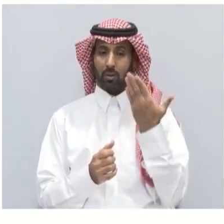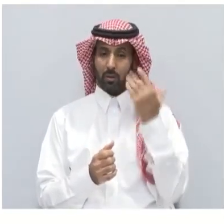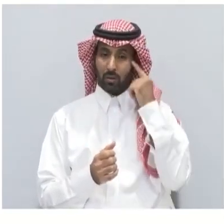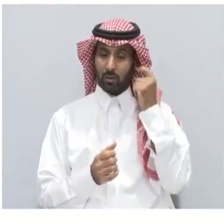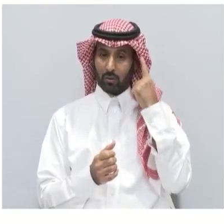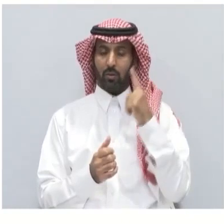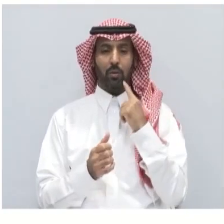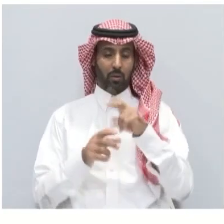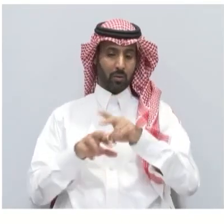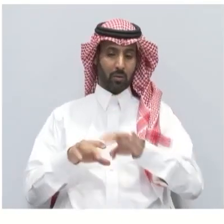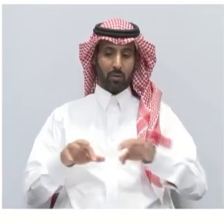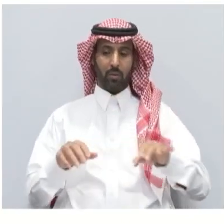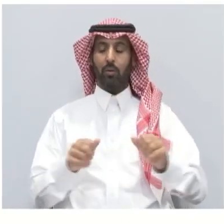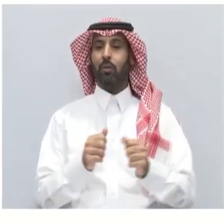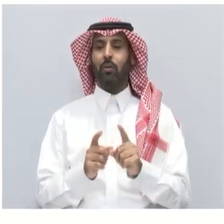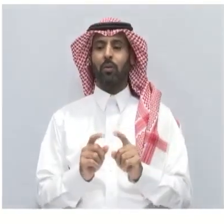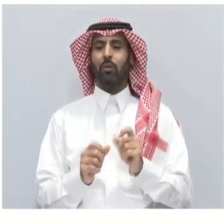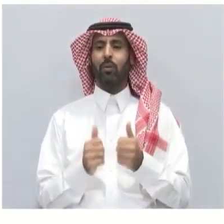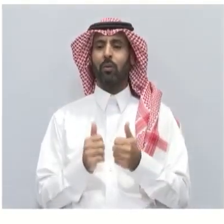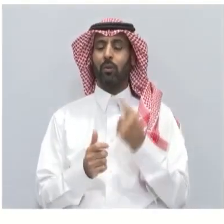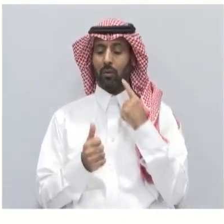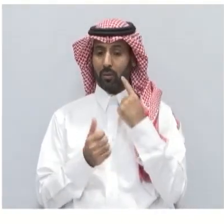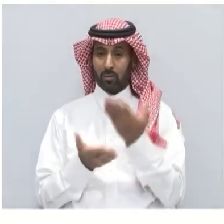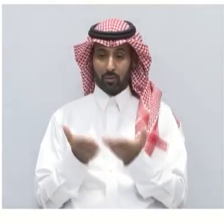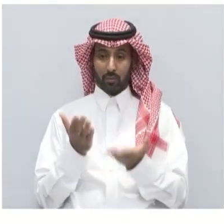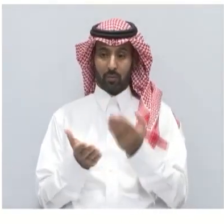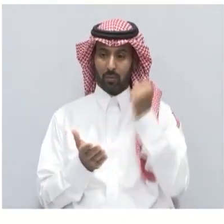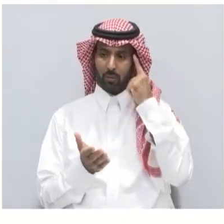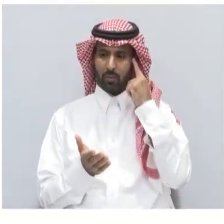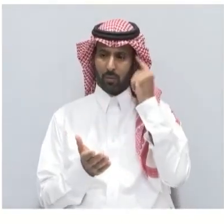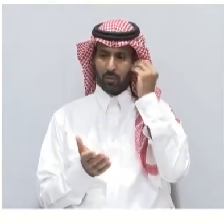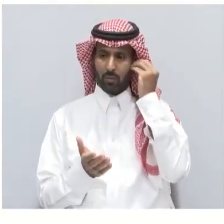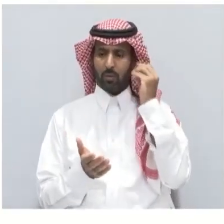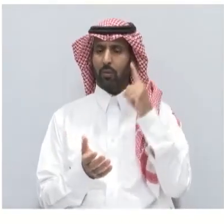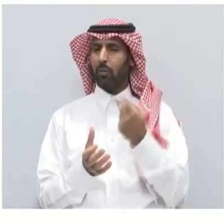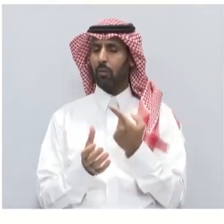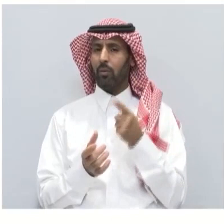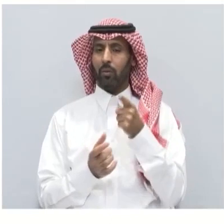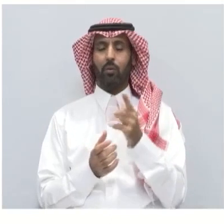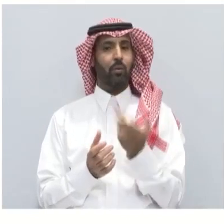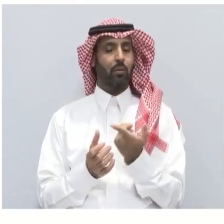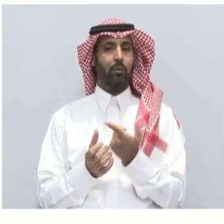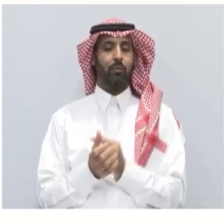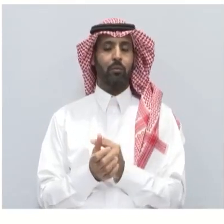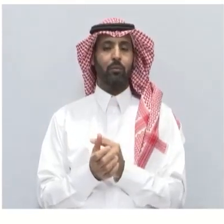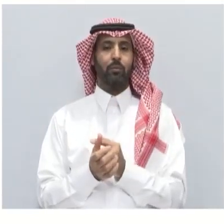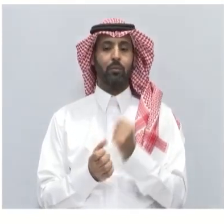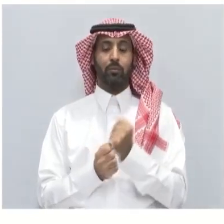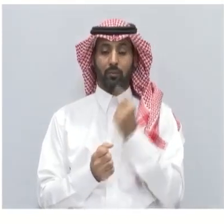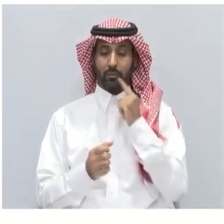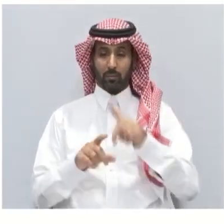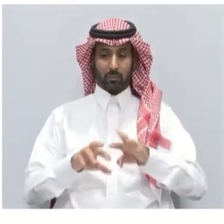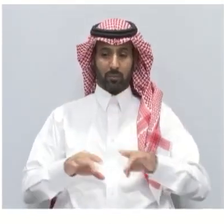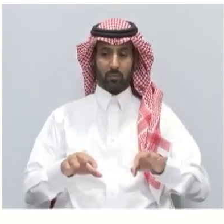of internet. The second objective, compare your ideas with about the use of the internet.